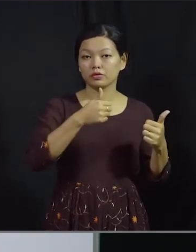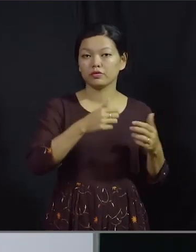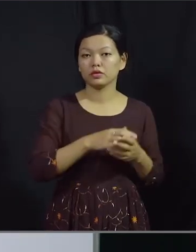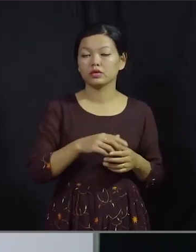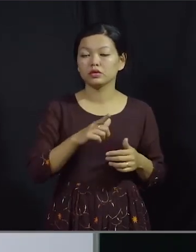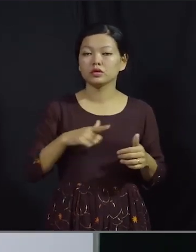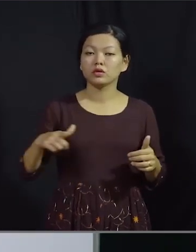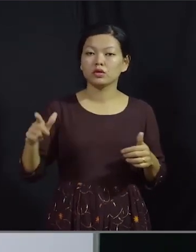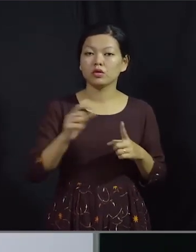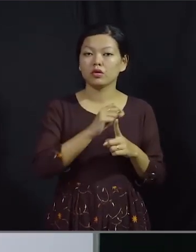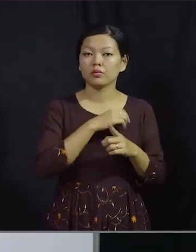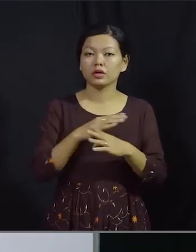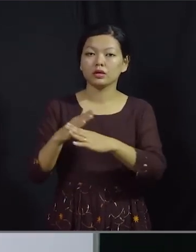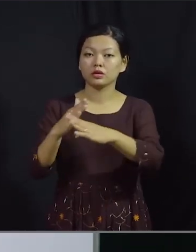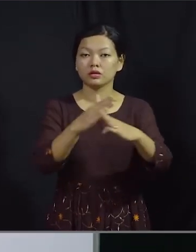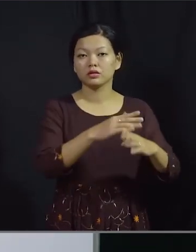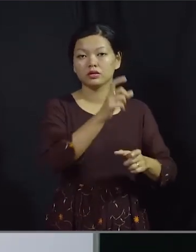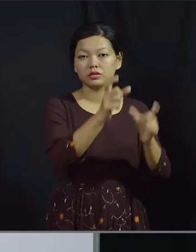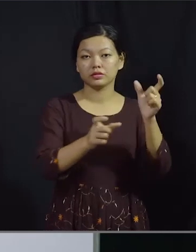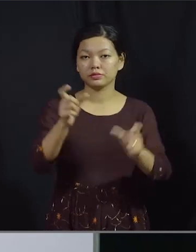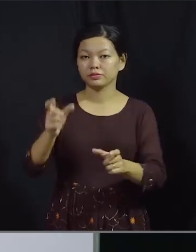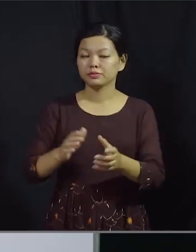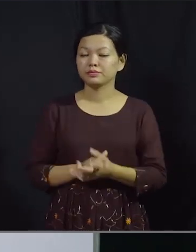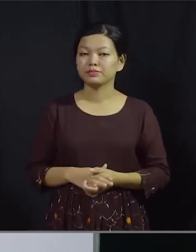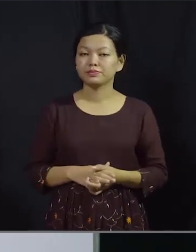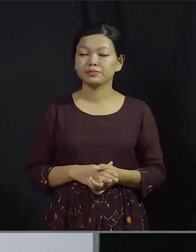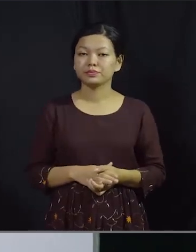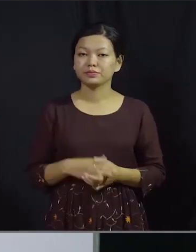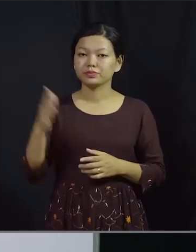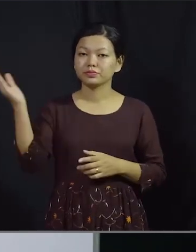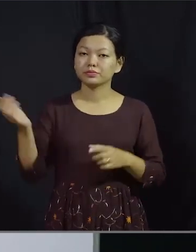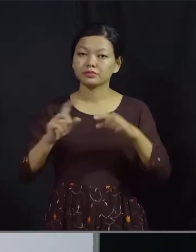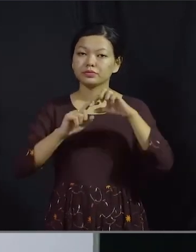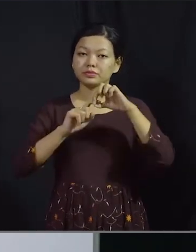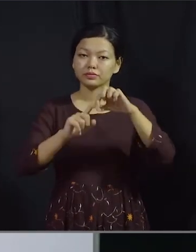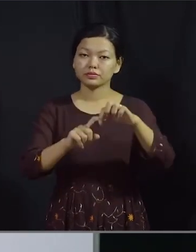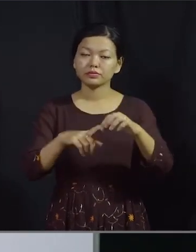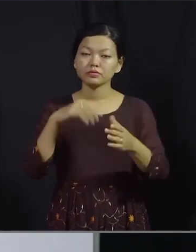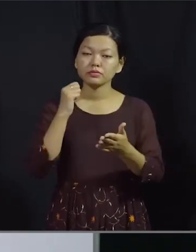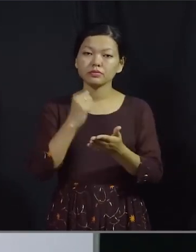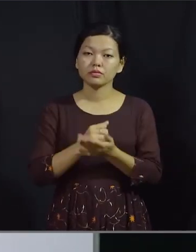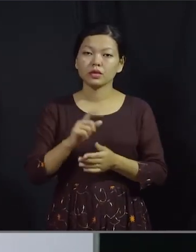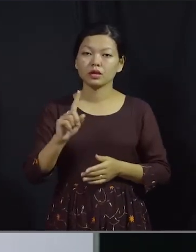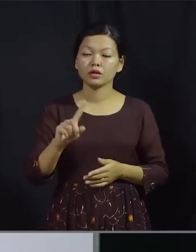all partners in an all ratio. So in this problem, you will have to ascertain